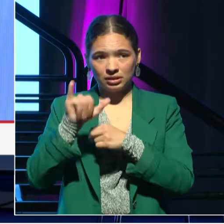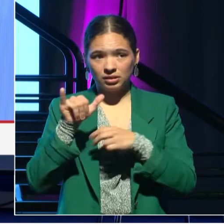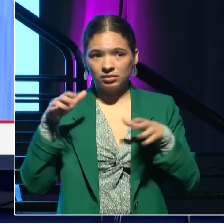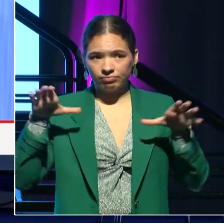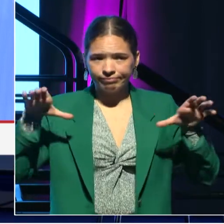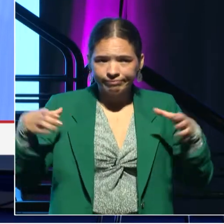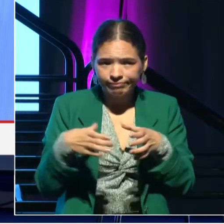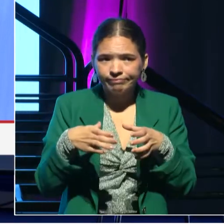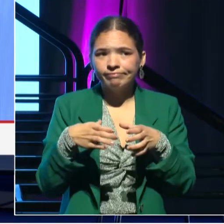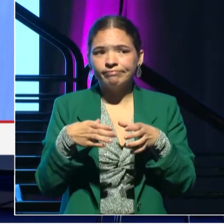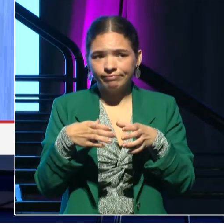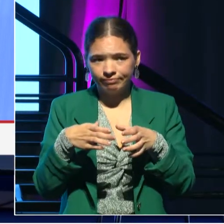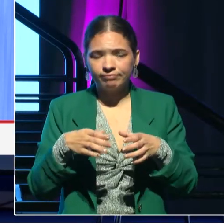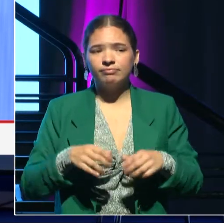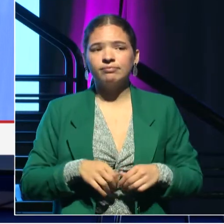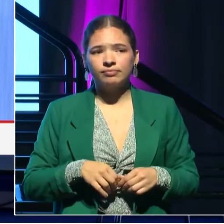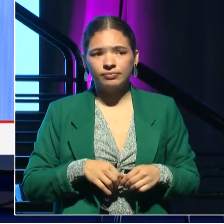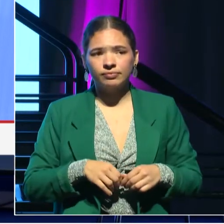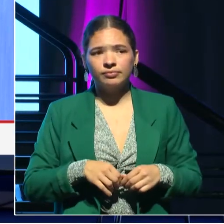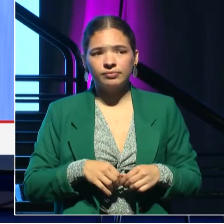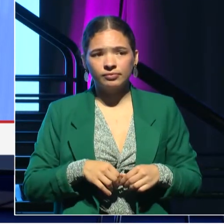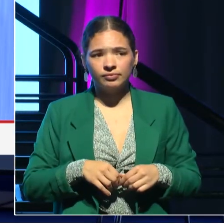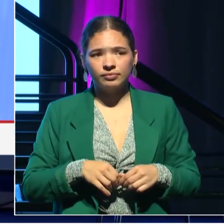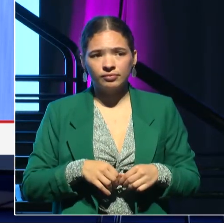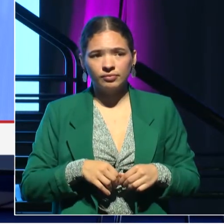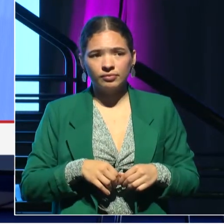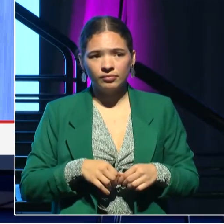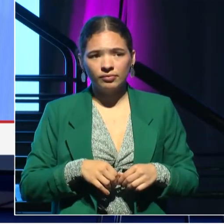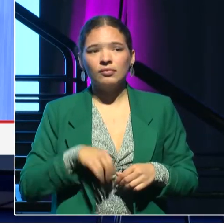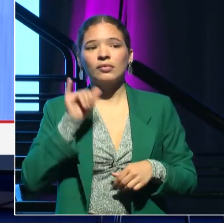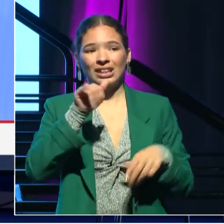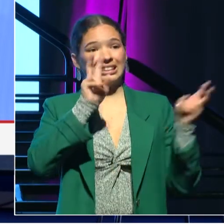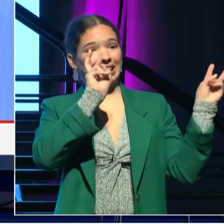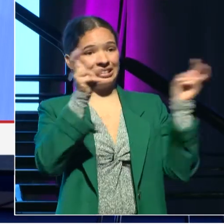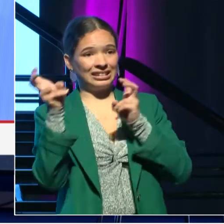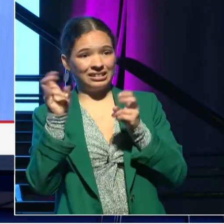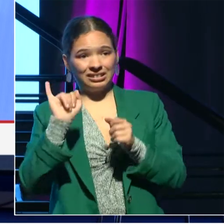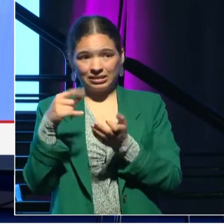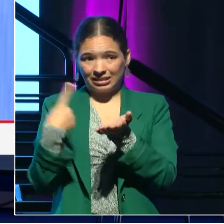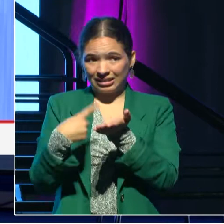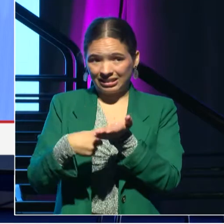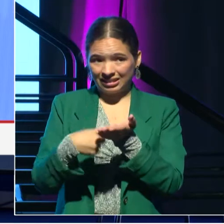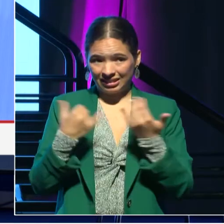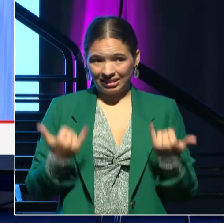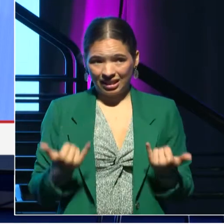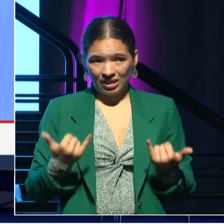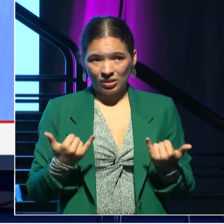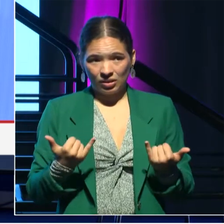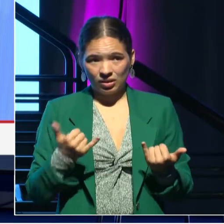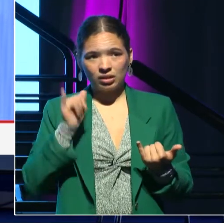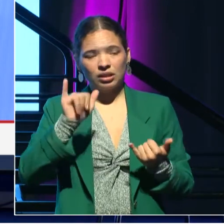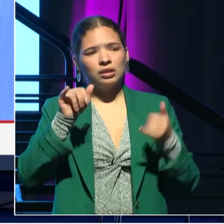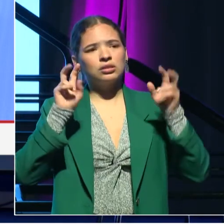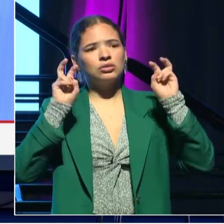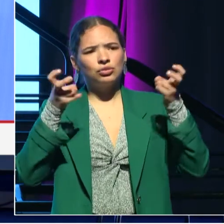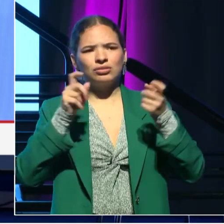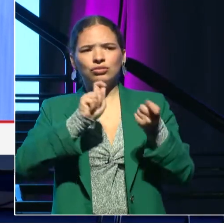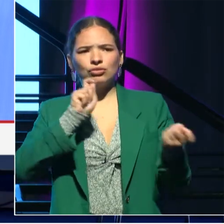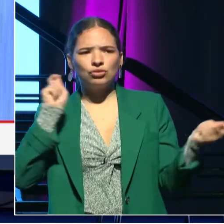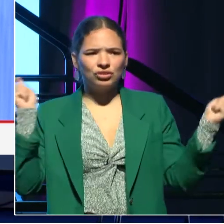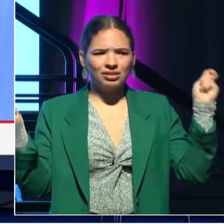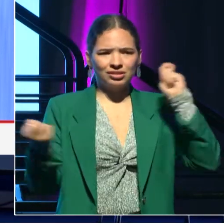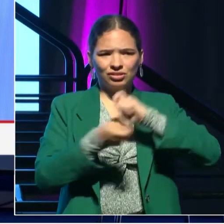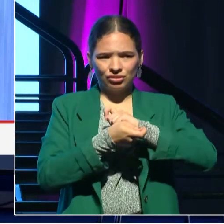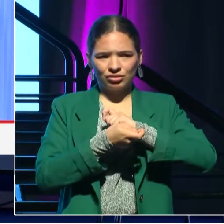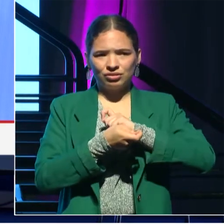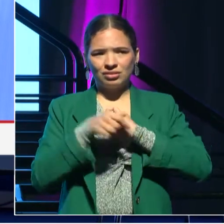you have told us what you want to talk about. And the topics have grown and evolved. And this year we will have